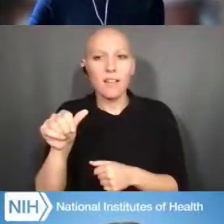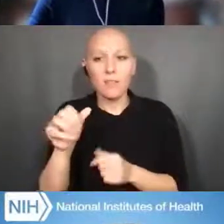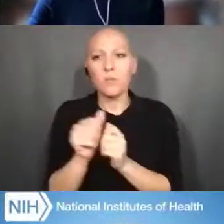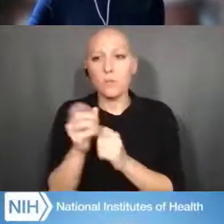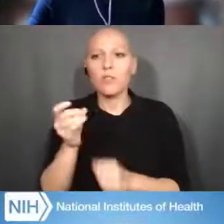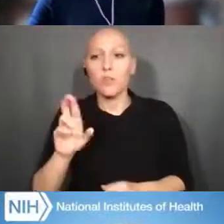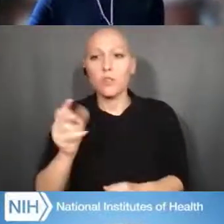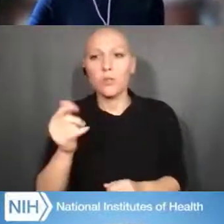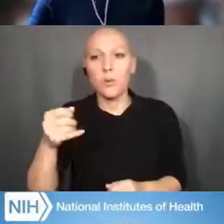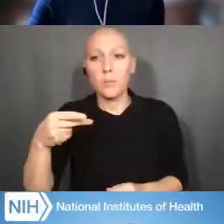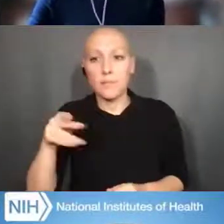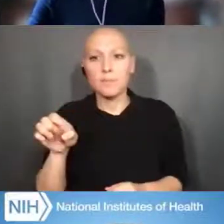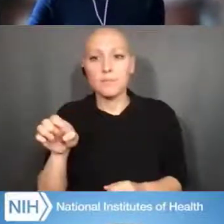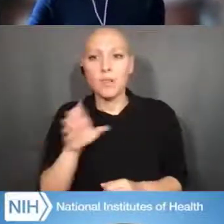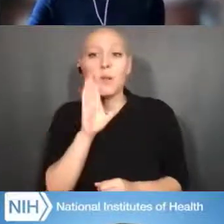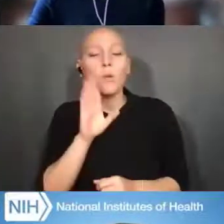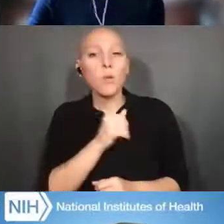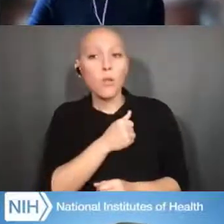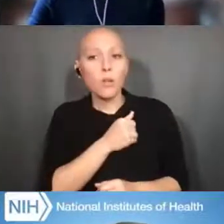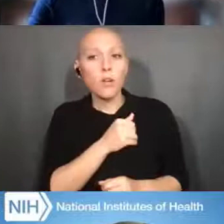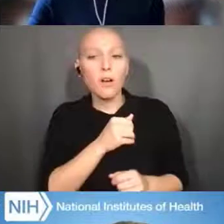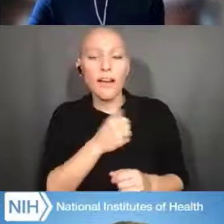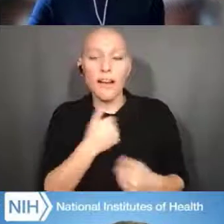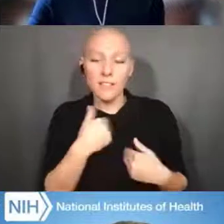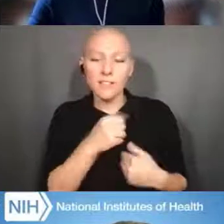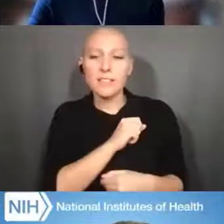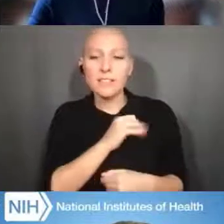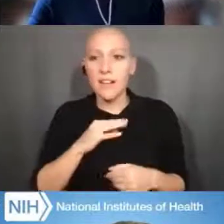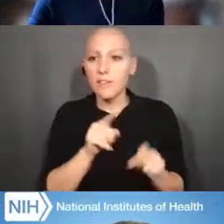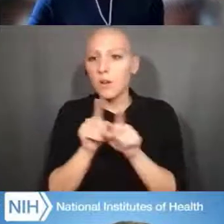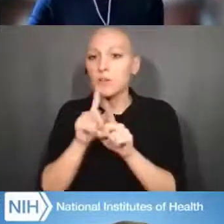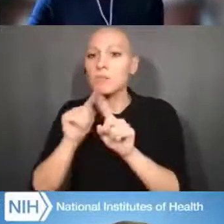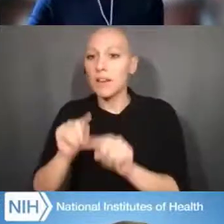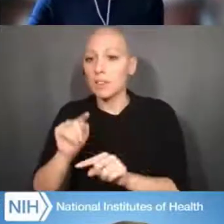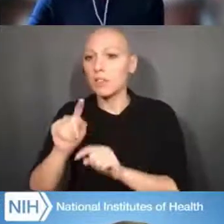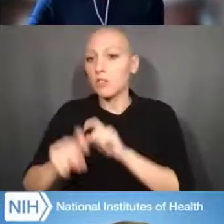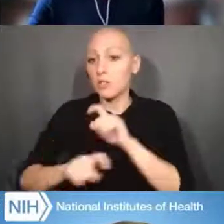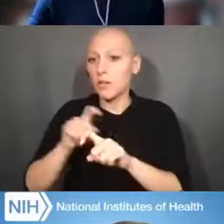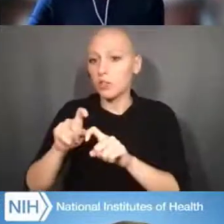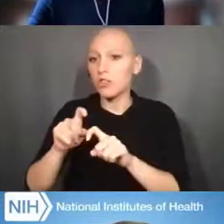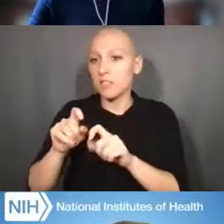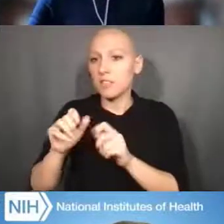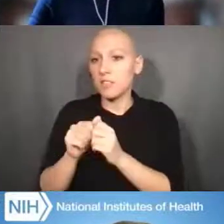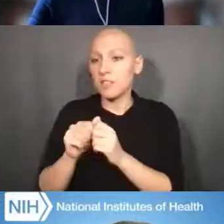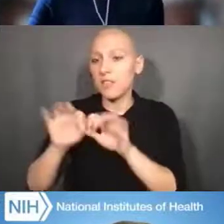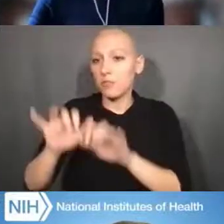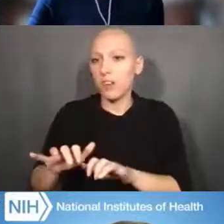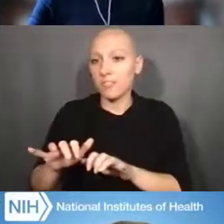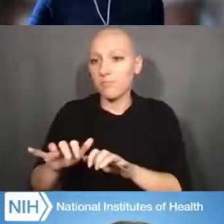questions in the Q&A box and others that I'll ask Dr. Gopi at the end of her presentation. So let's get started.